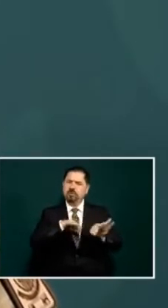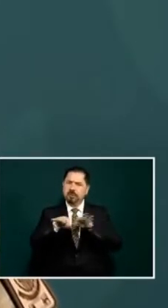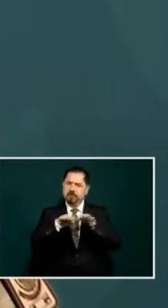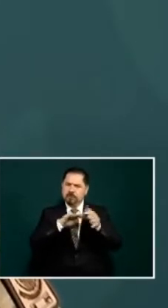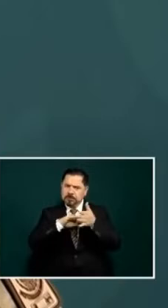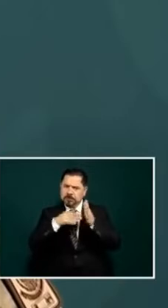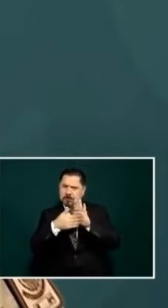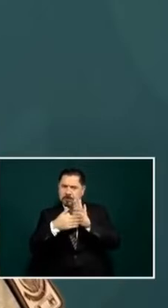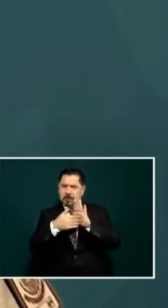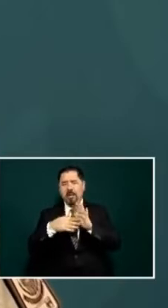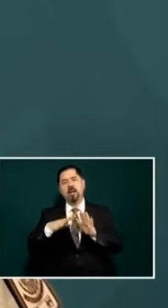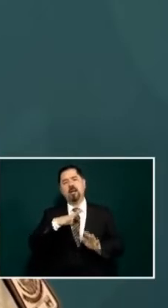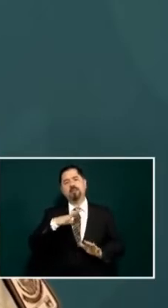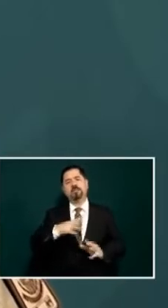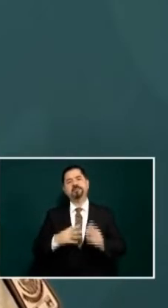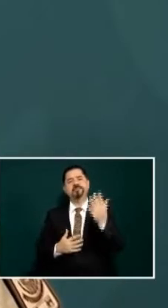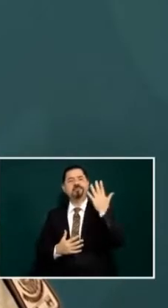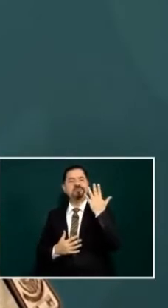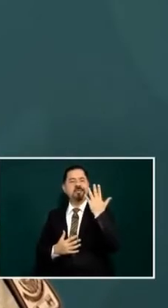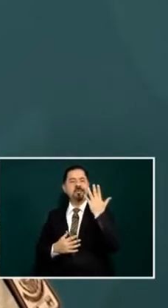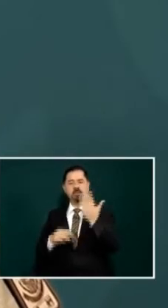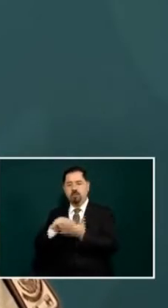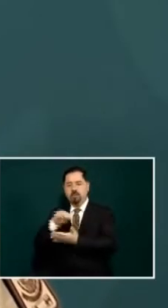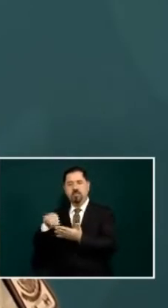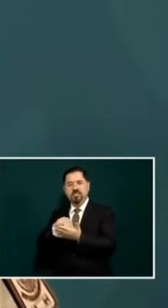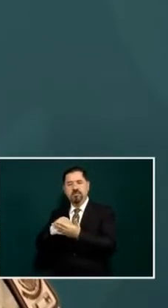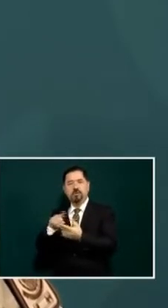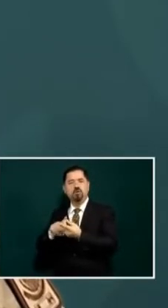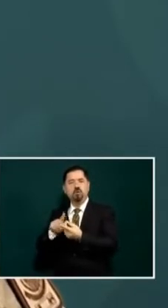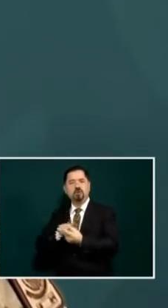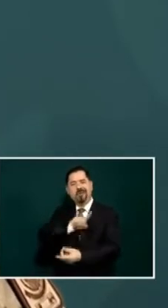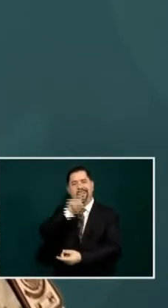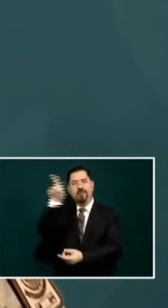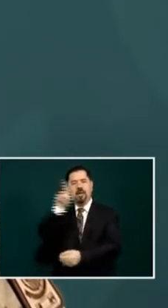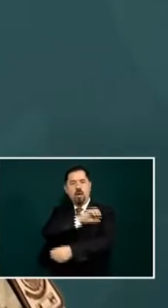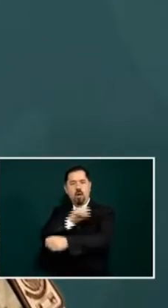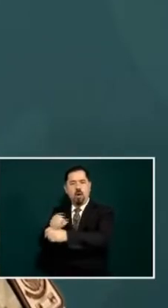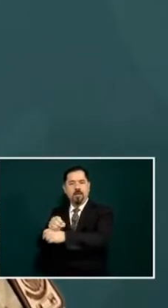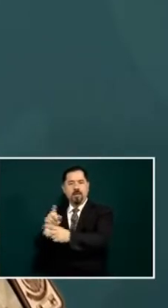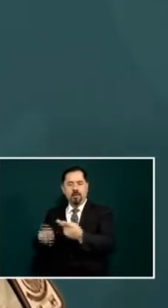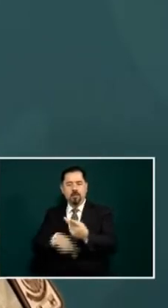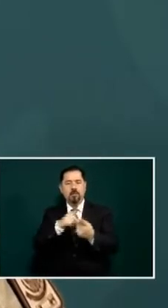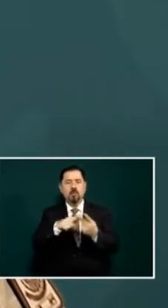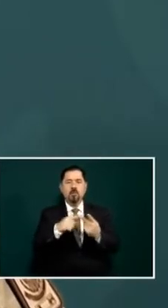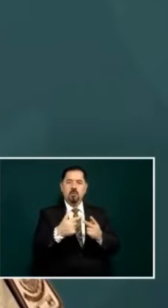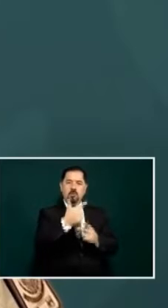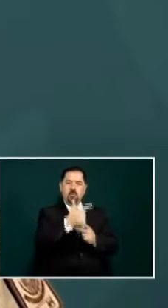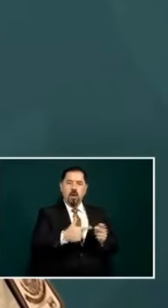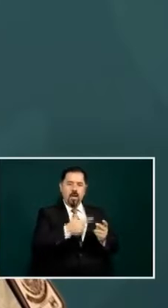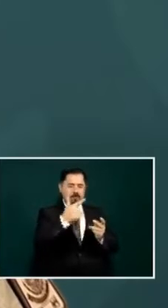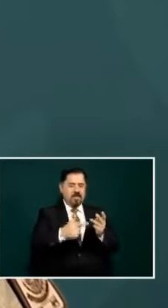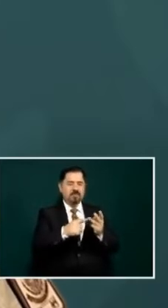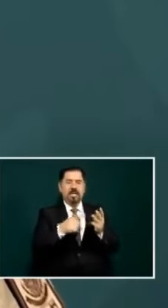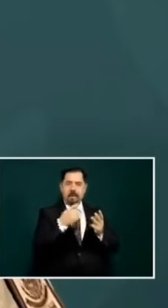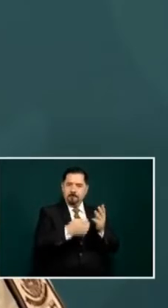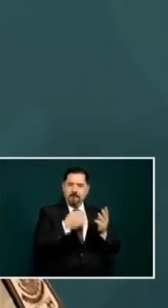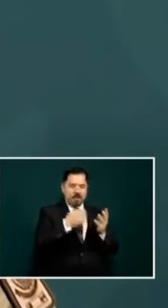we've centered in five minutes analogies wine ice